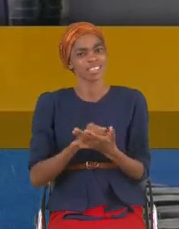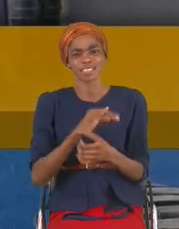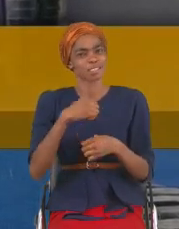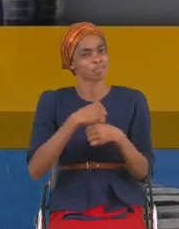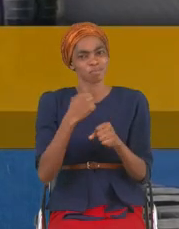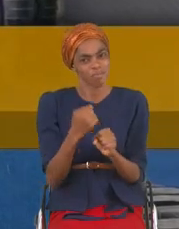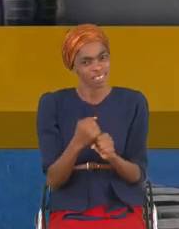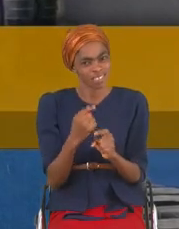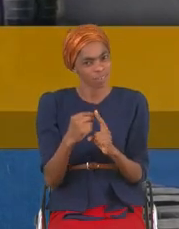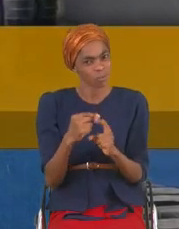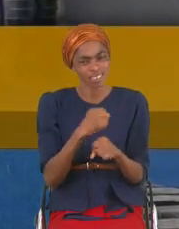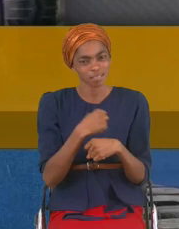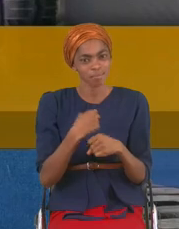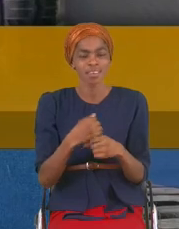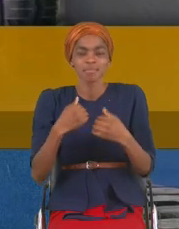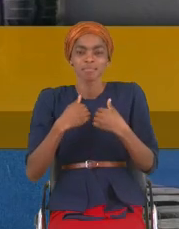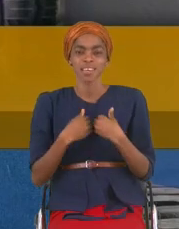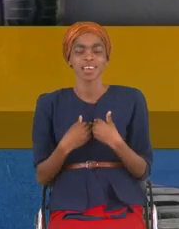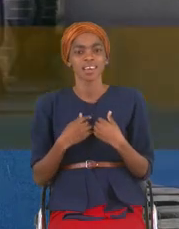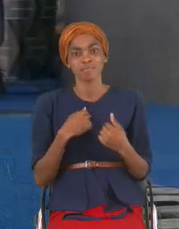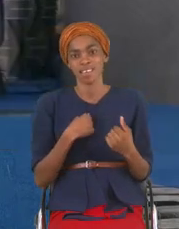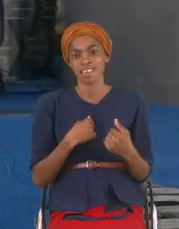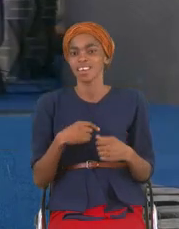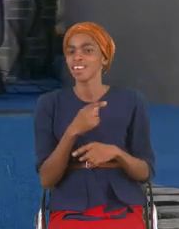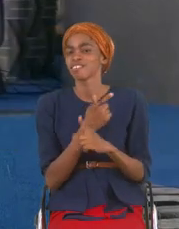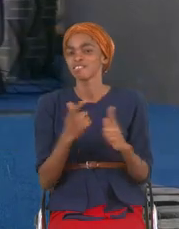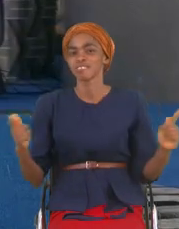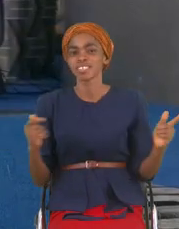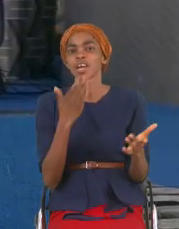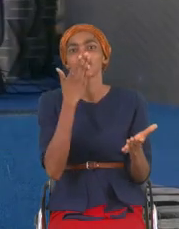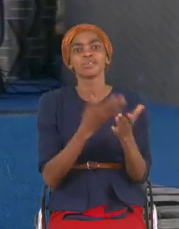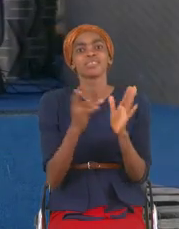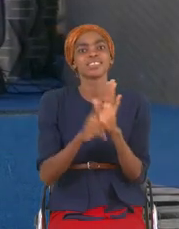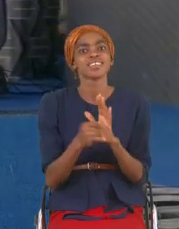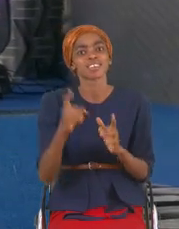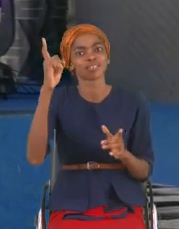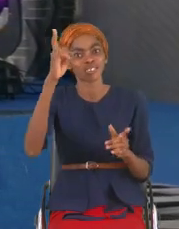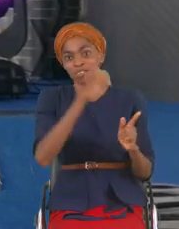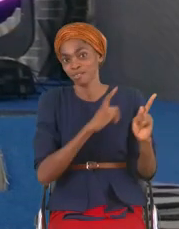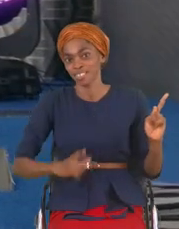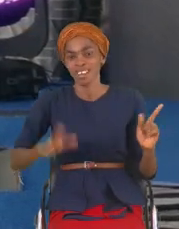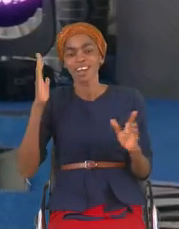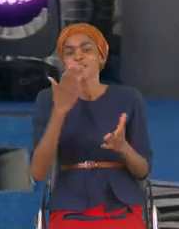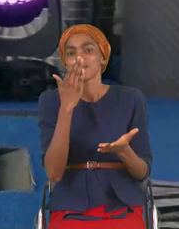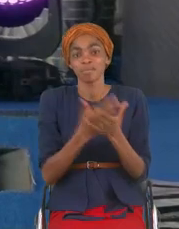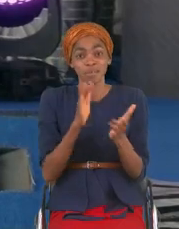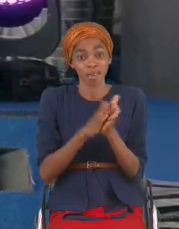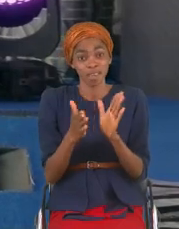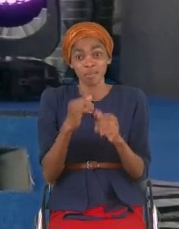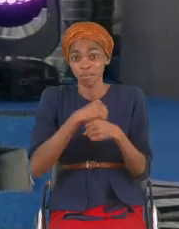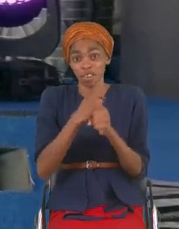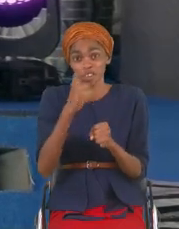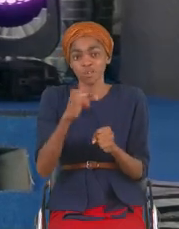has made me great. The goodness of the Lord will make you great. The grace of the